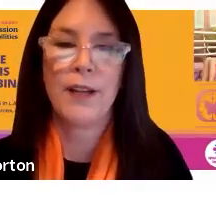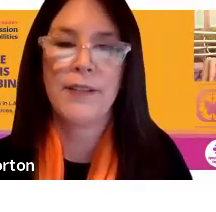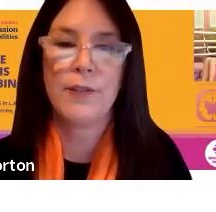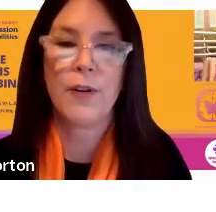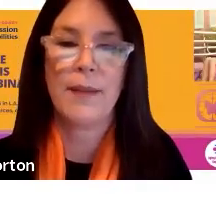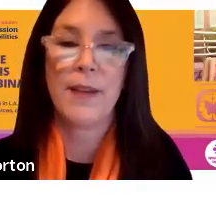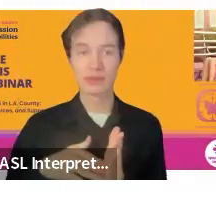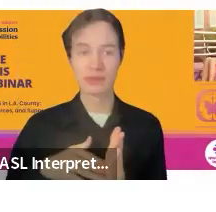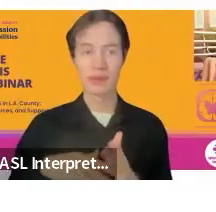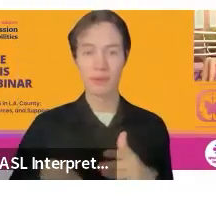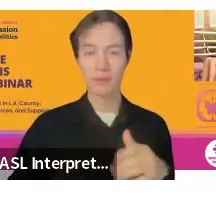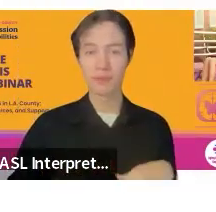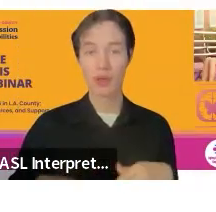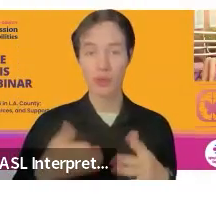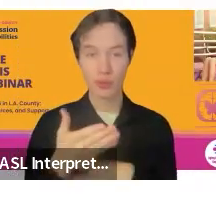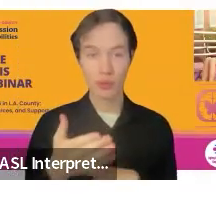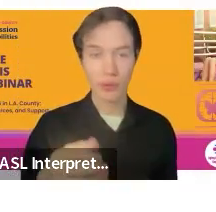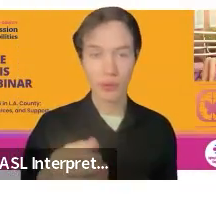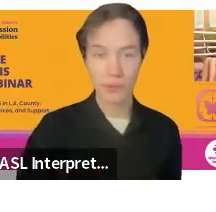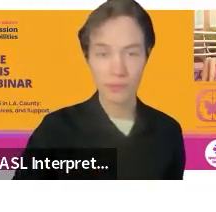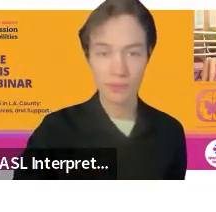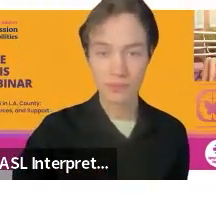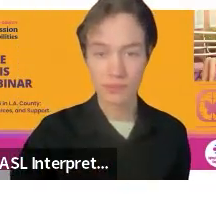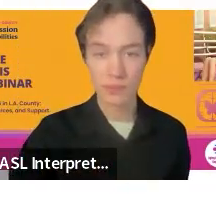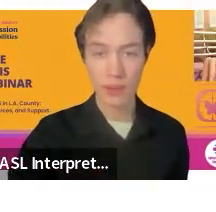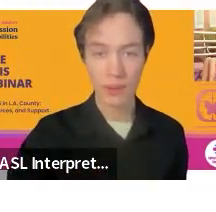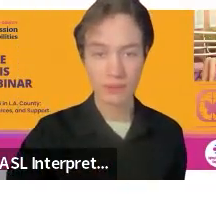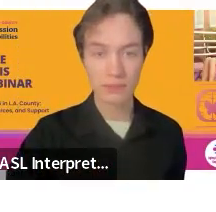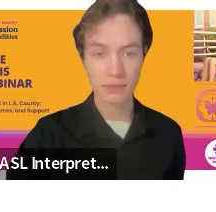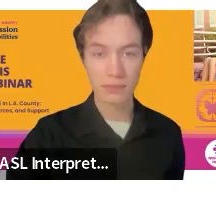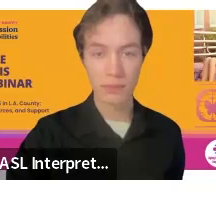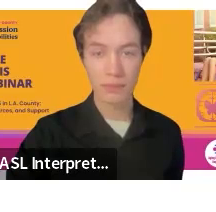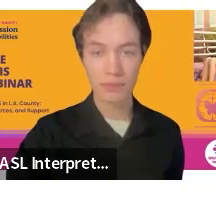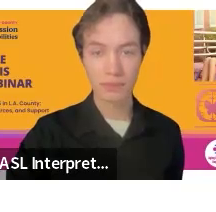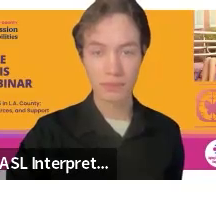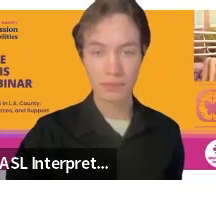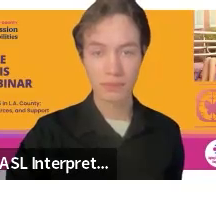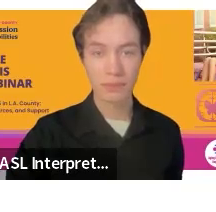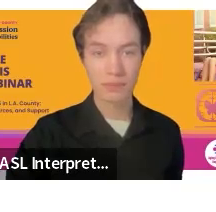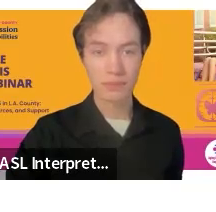one-on-one pairings through our MS Friends peer support group. And the MS Society also helped